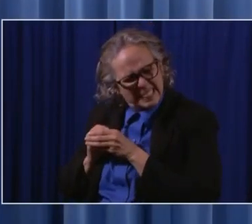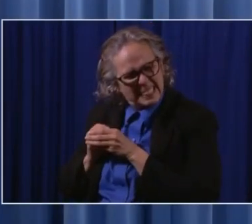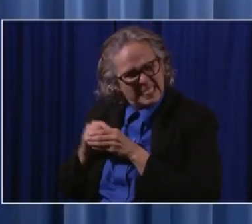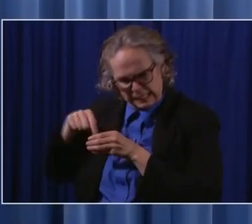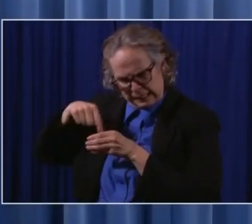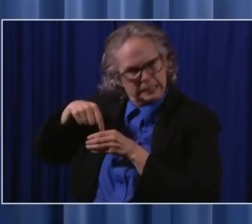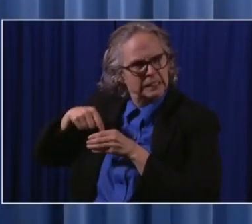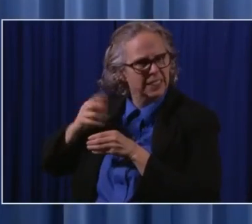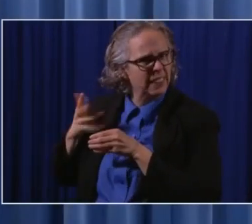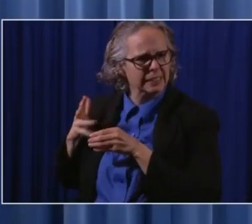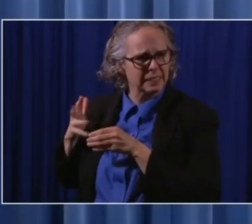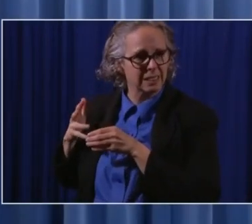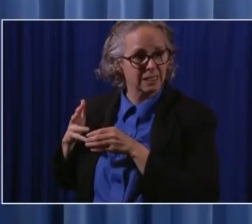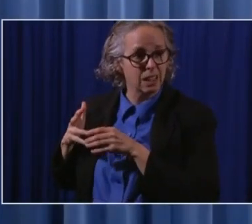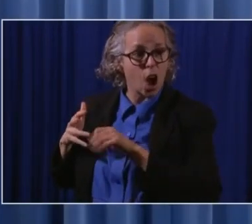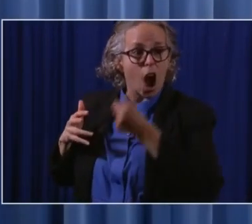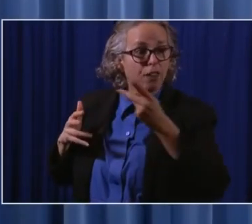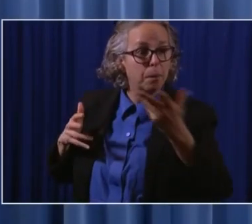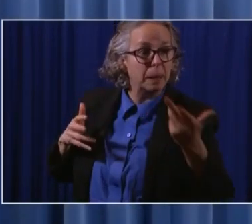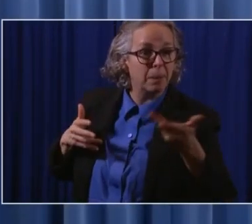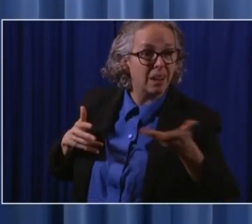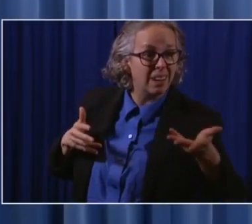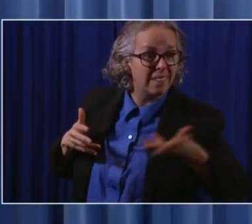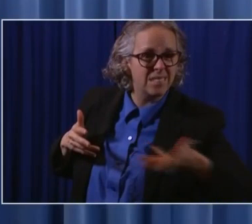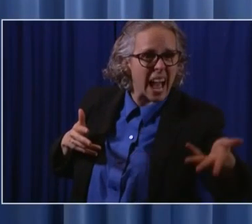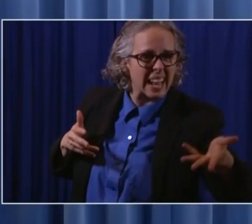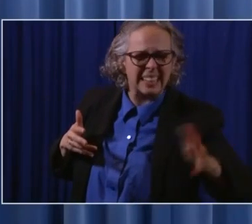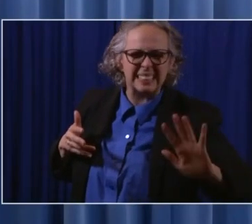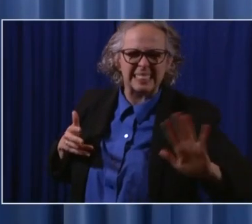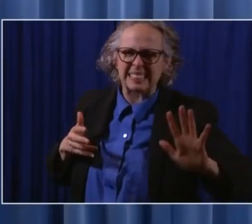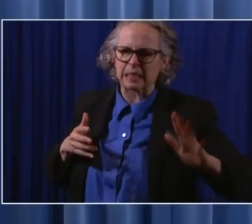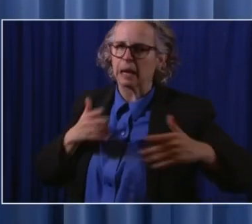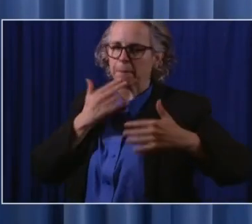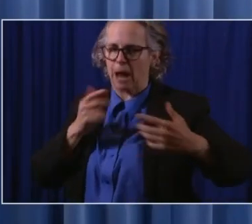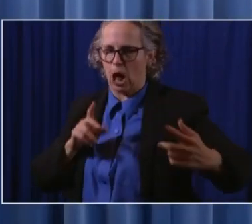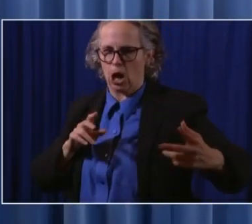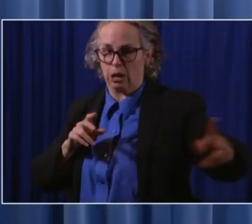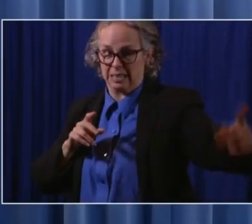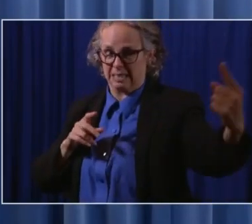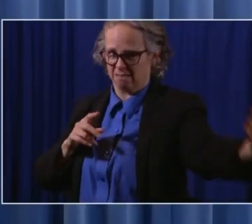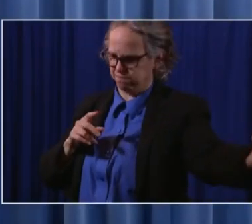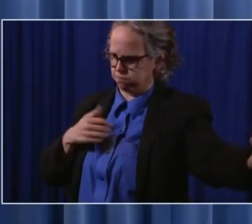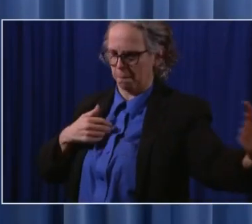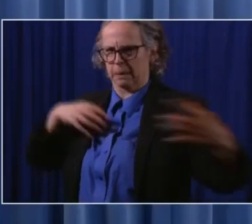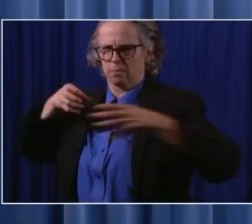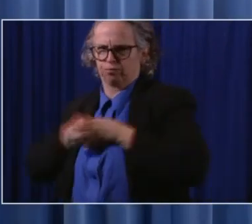interacting with anyone outside that, be particularly careful.